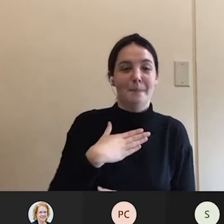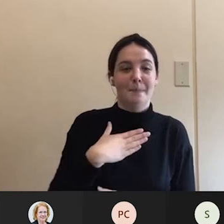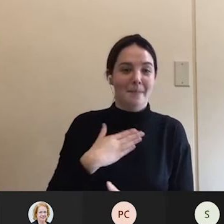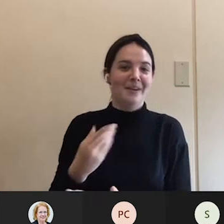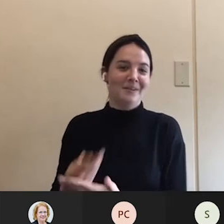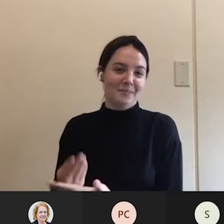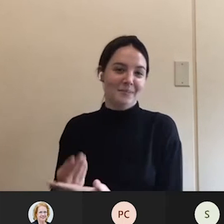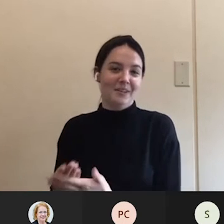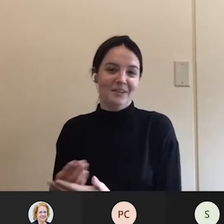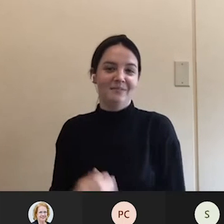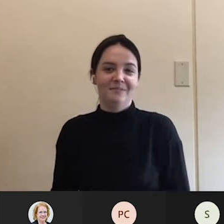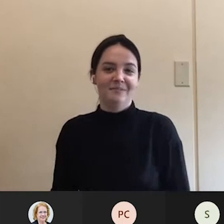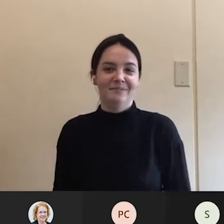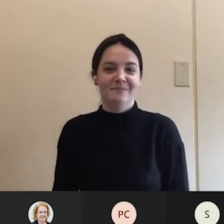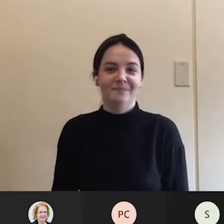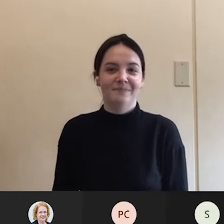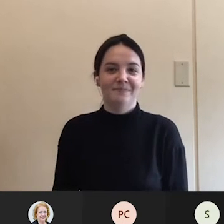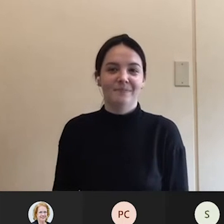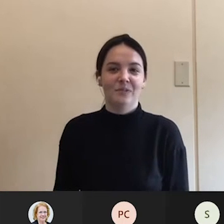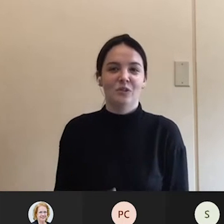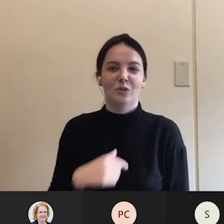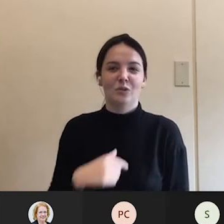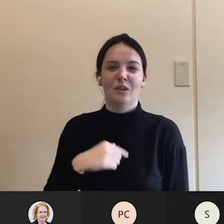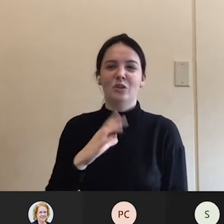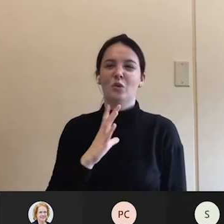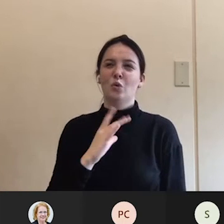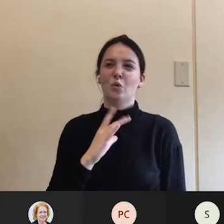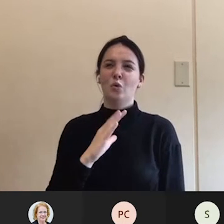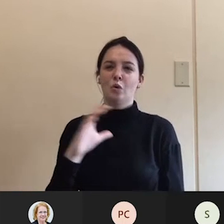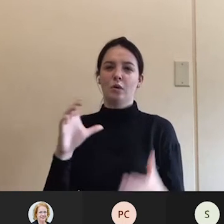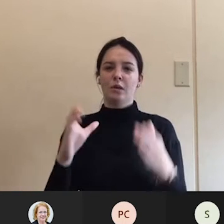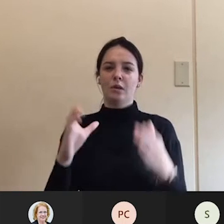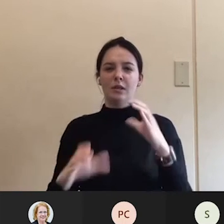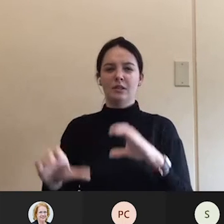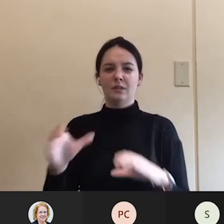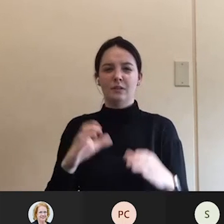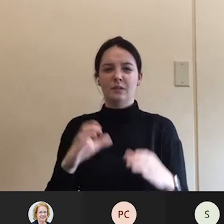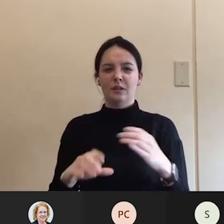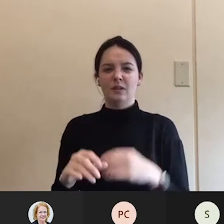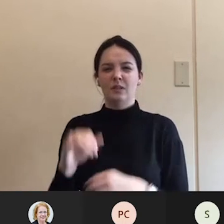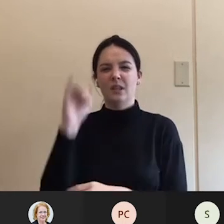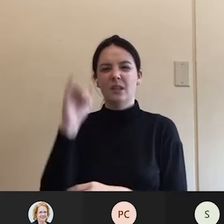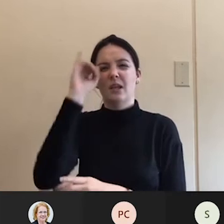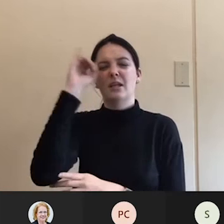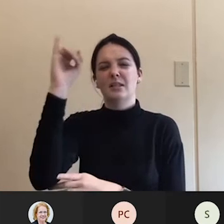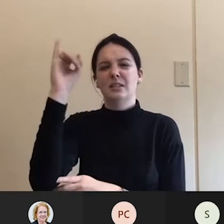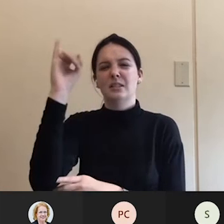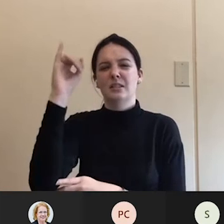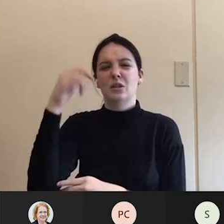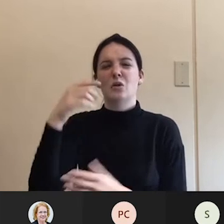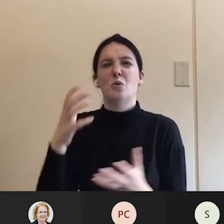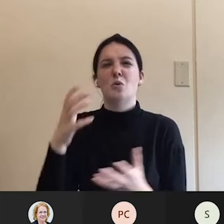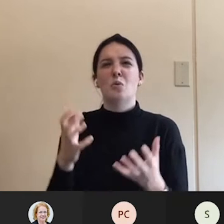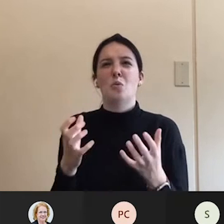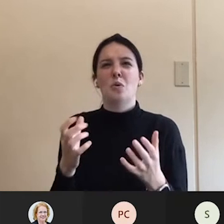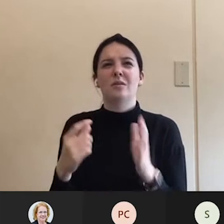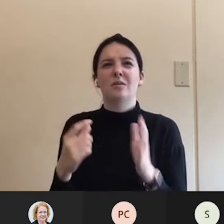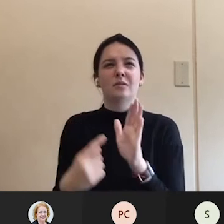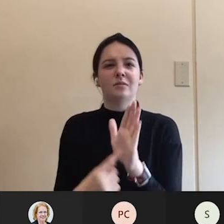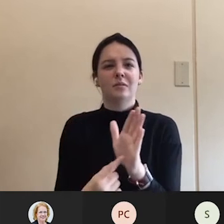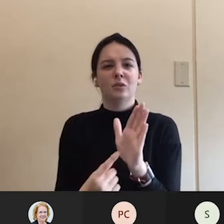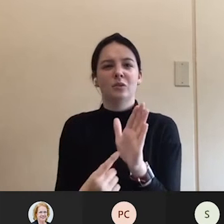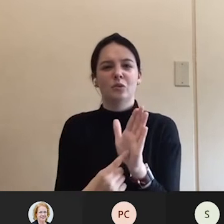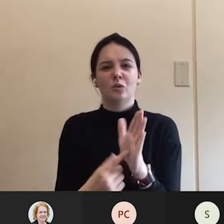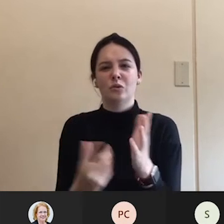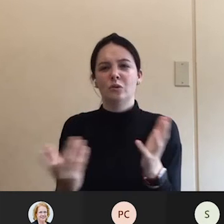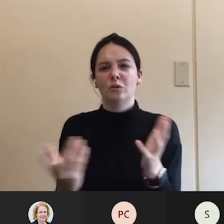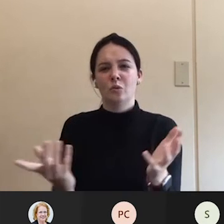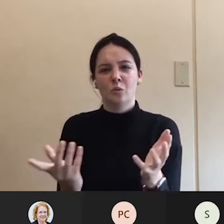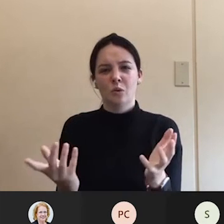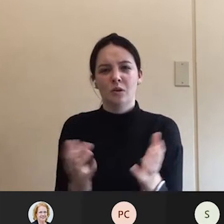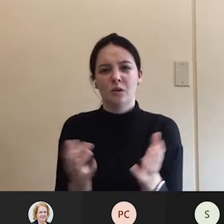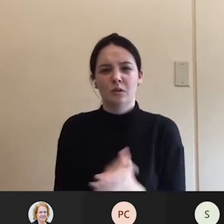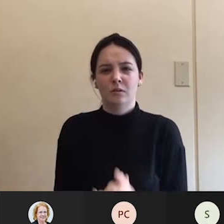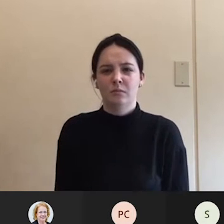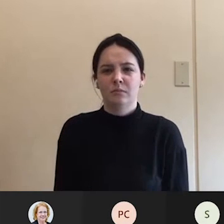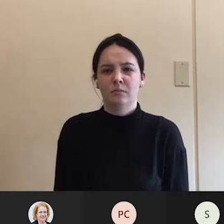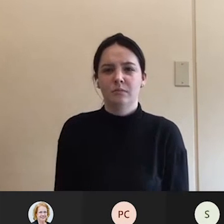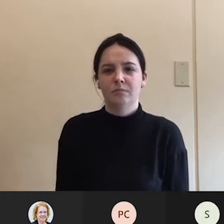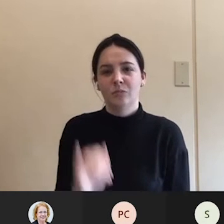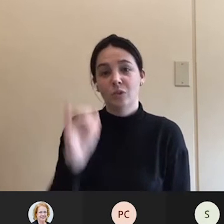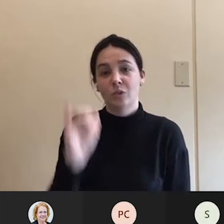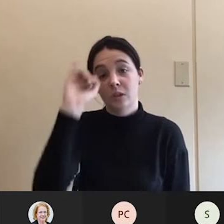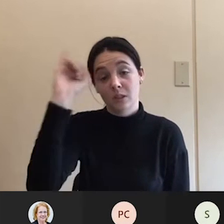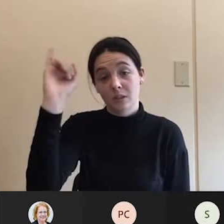So that's a really cool experiment. So what is the idea we're trying to convey here, though? The idea we're trying to convey, let's try to do